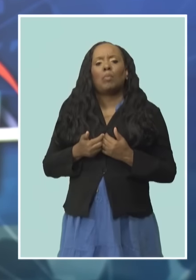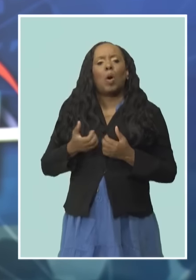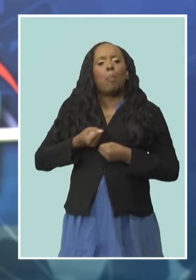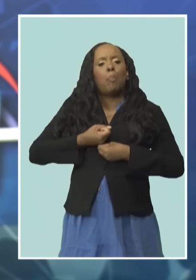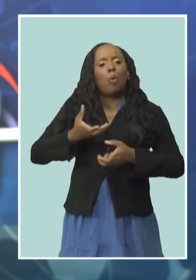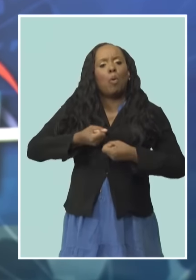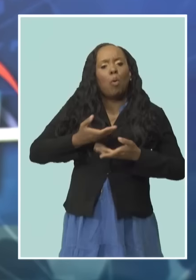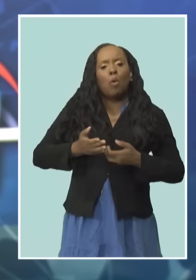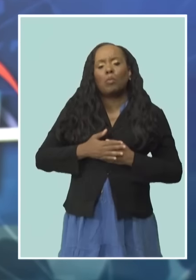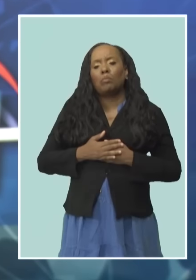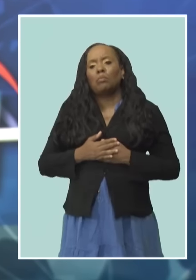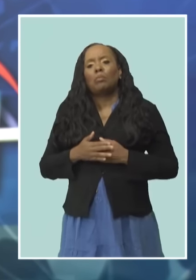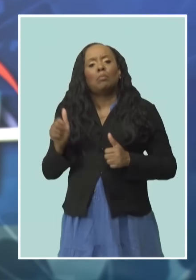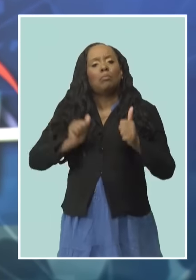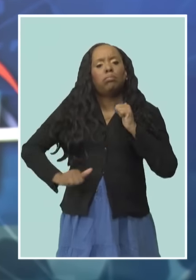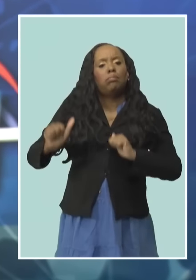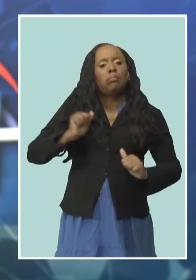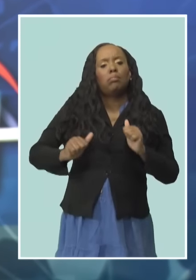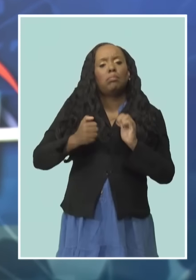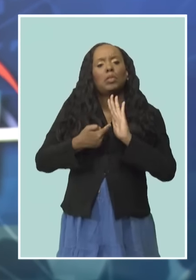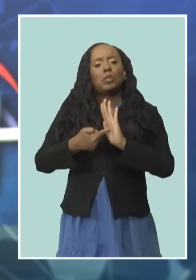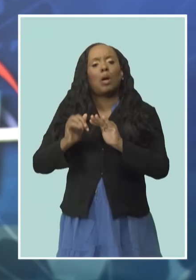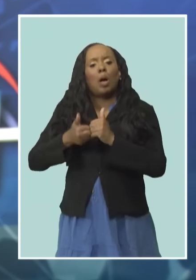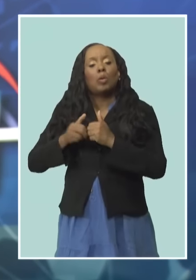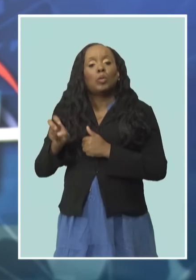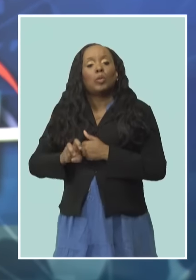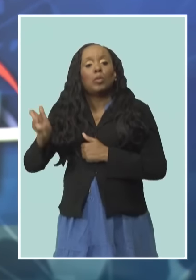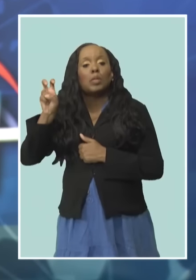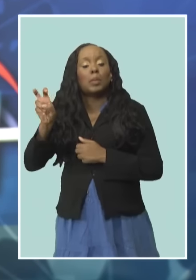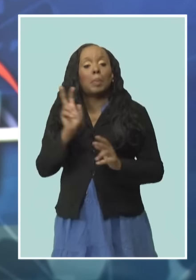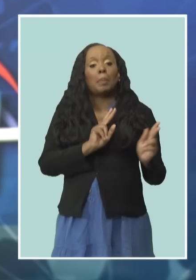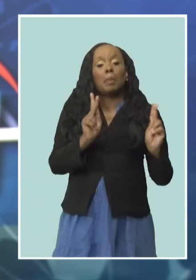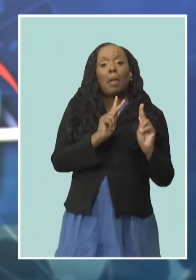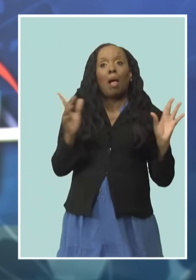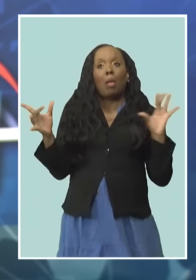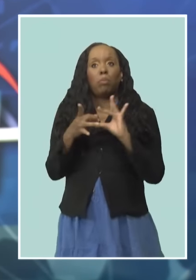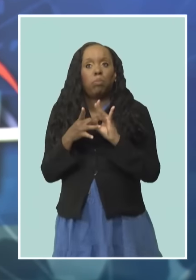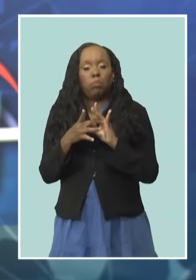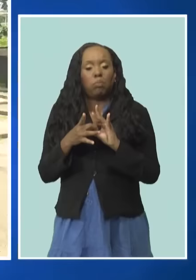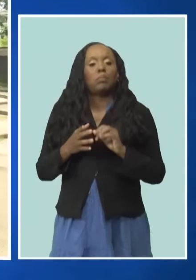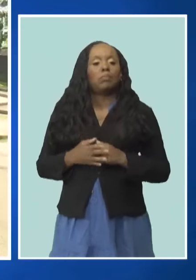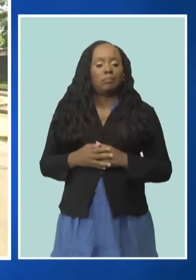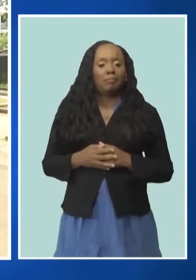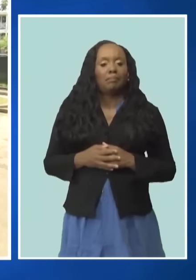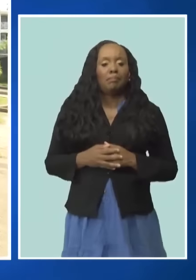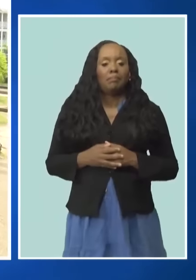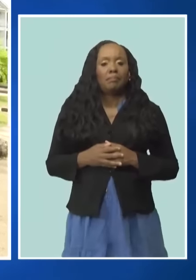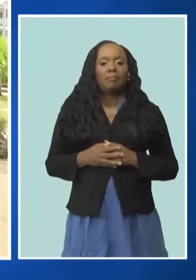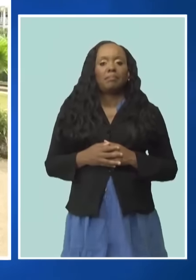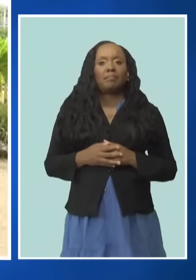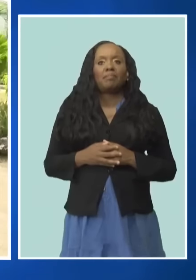show how tourism connects people and communities. Our Deanza Roberts has more.